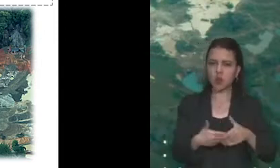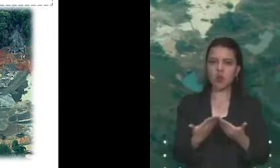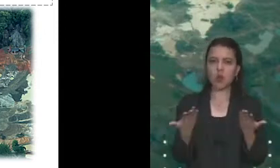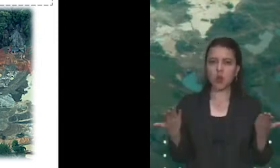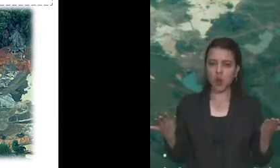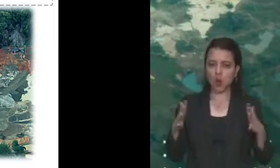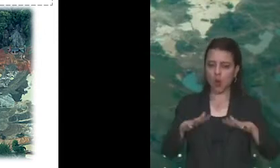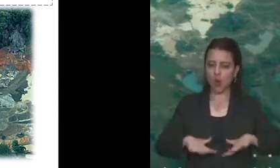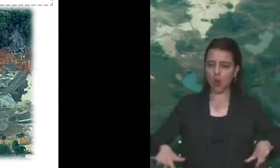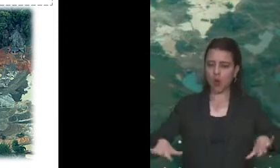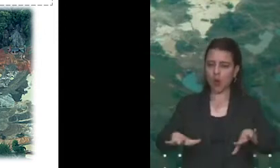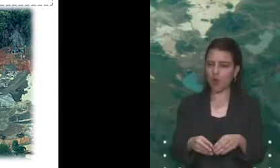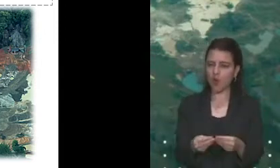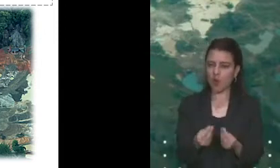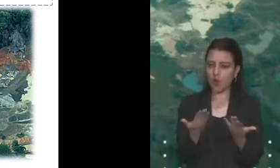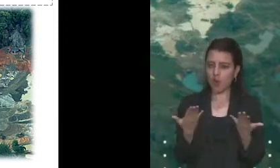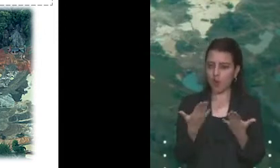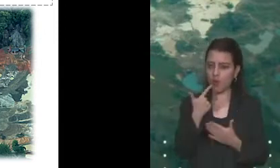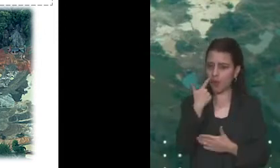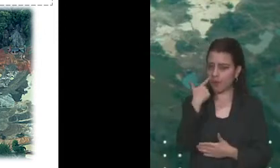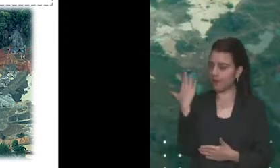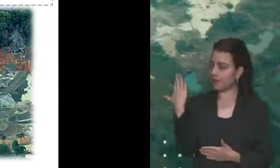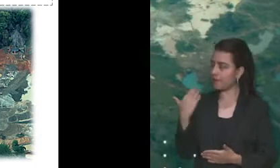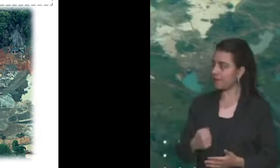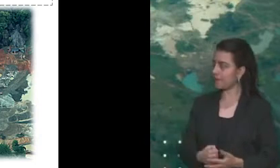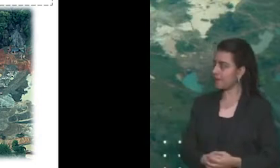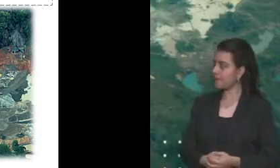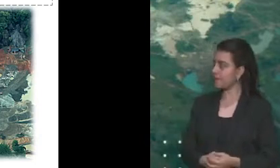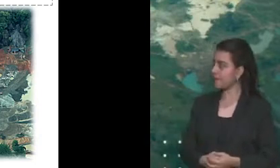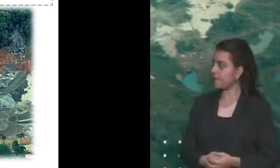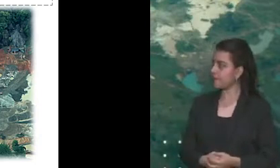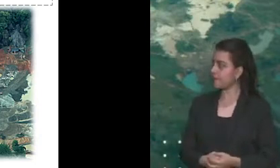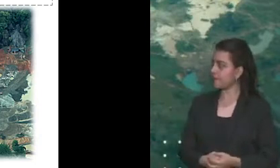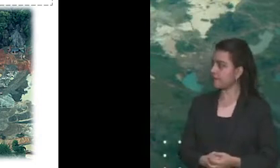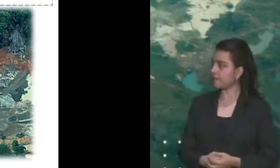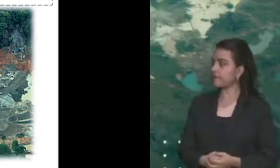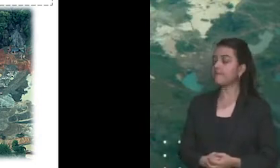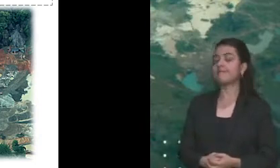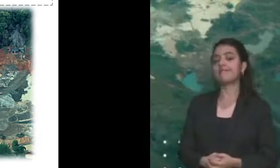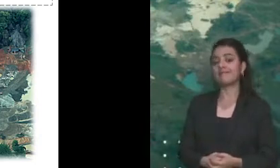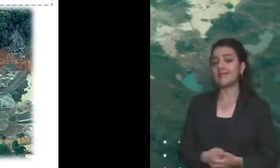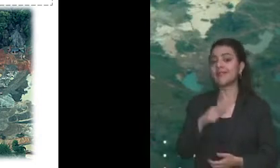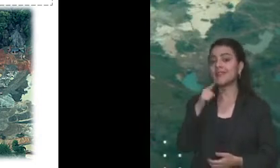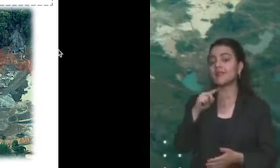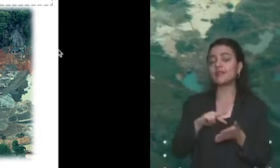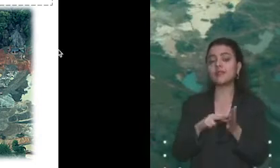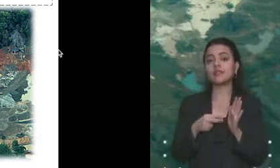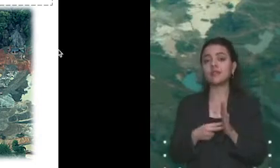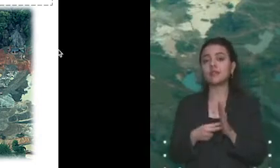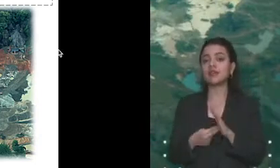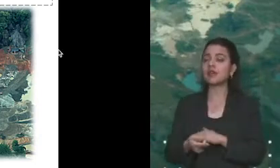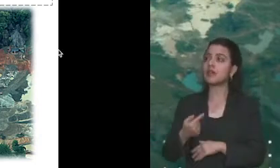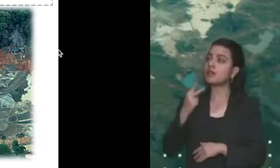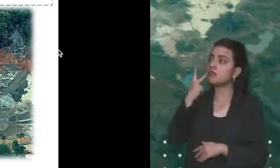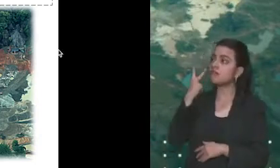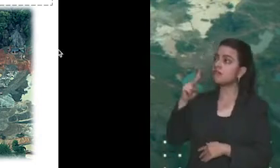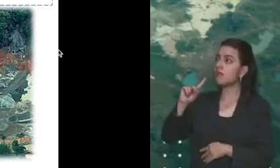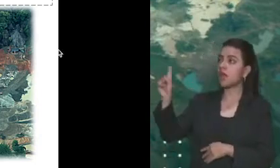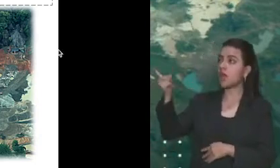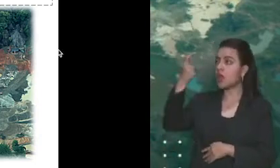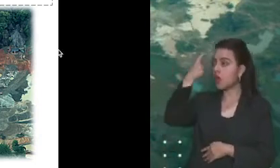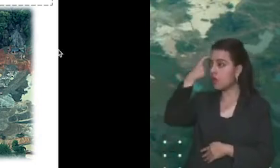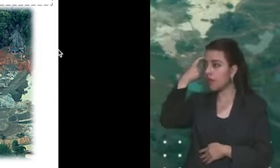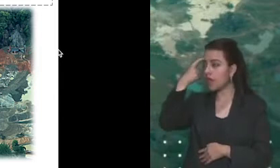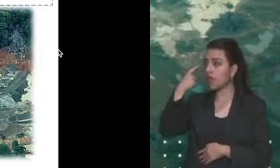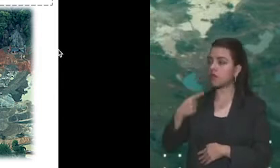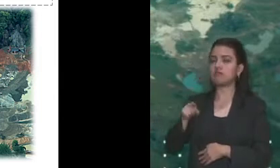it's not broadening, that exploitation is not taking place on the sites, but yes, they're going in to the earth. And so